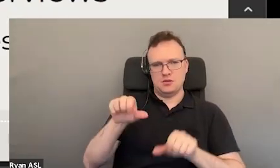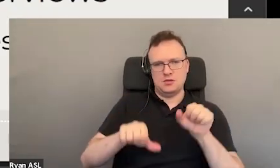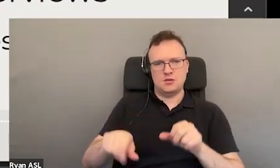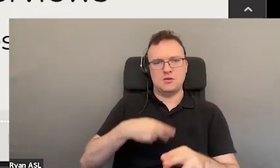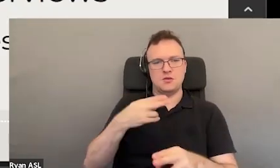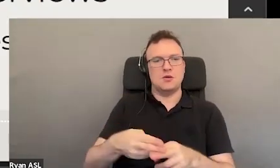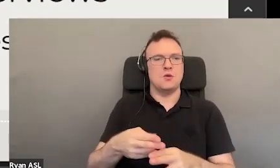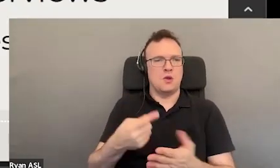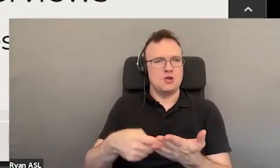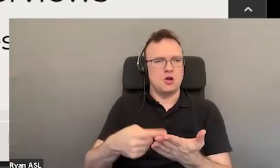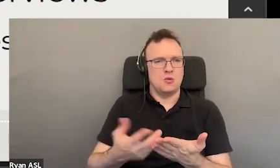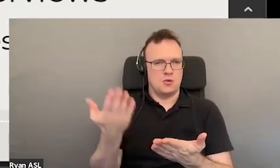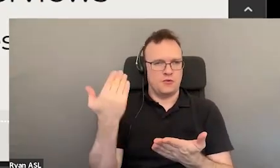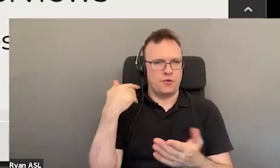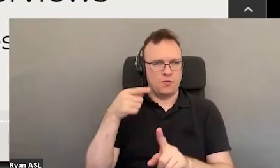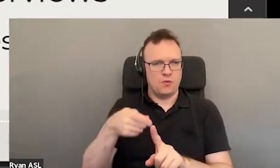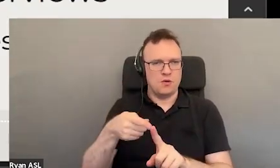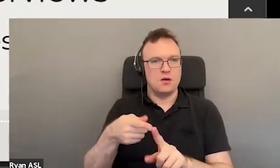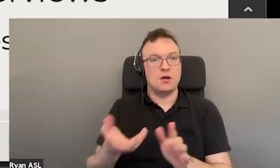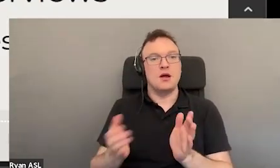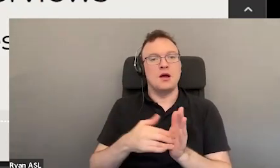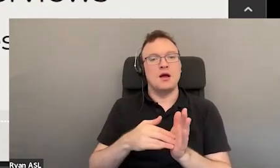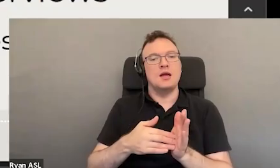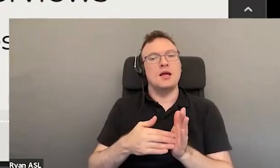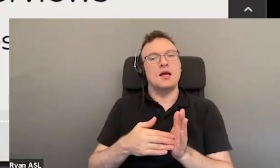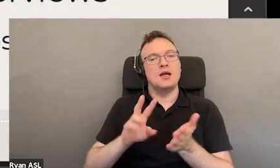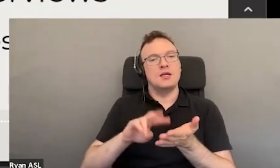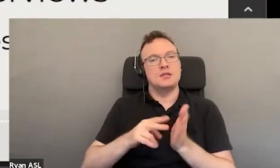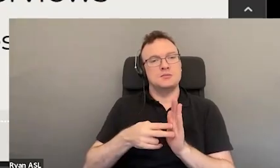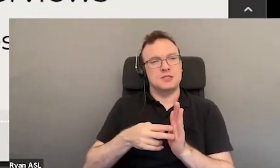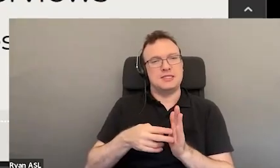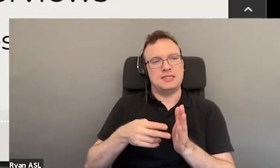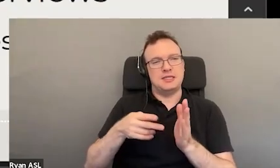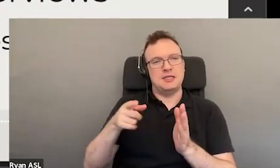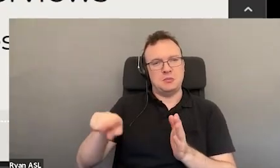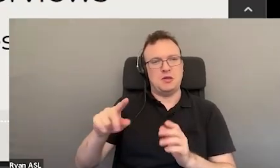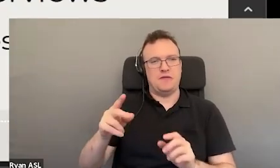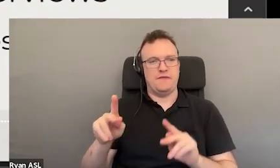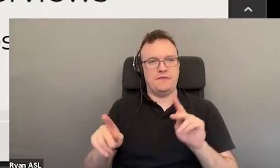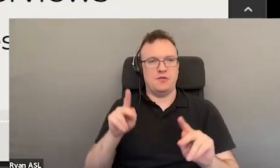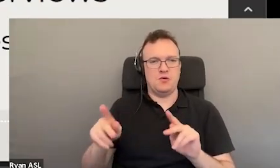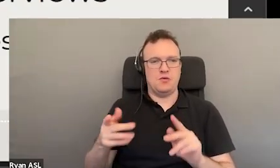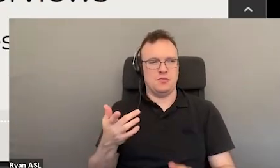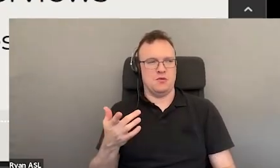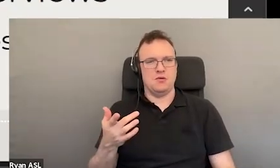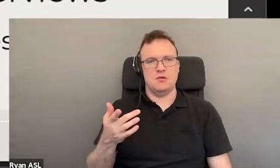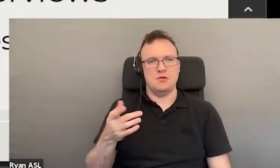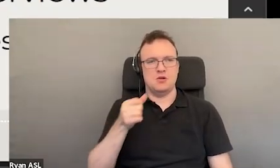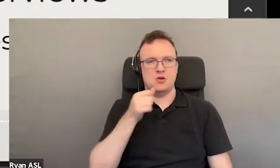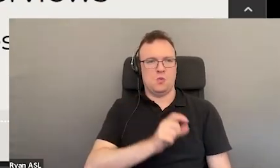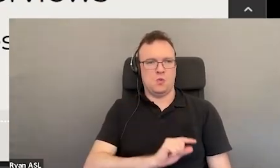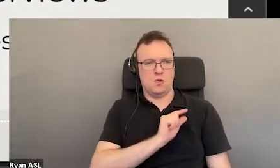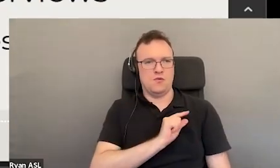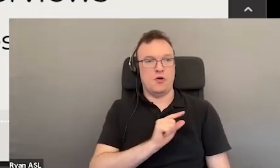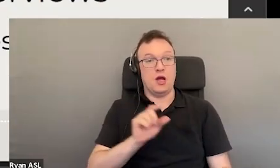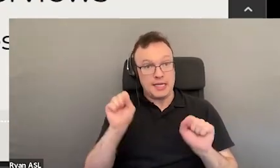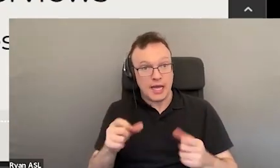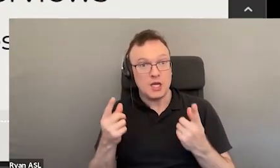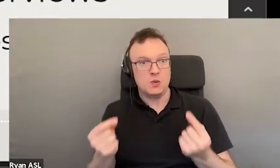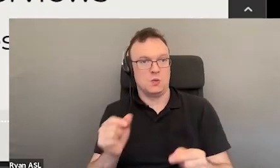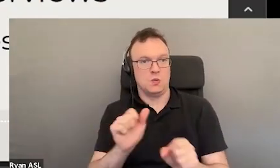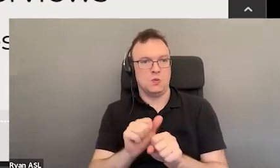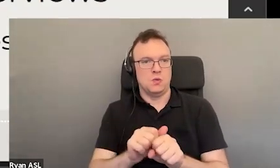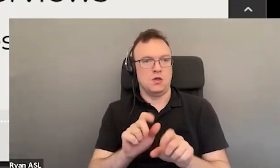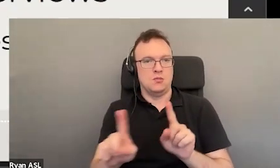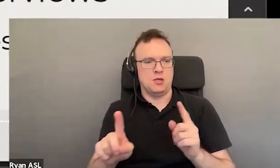this earlier. This can disproportionately deter or disqualify people with disabilities who are capable of doing